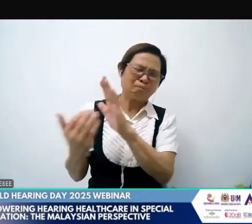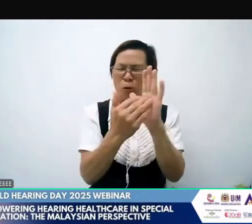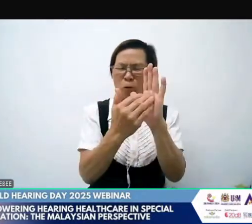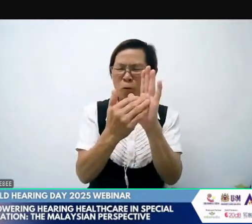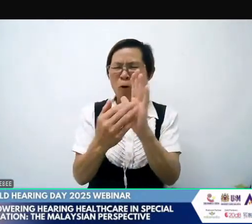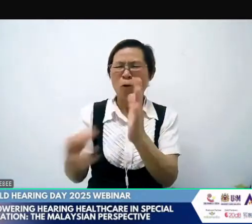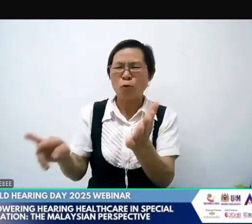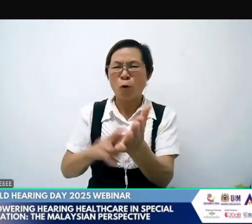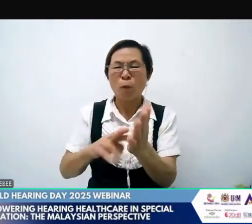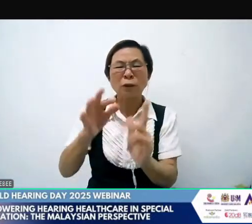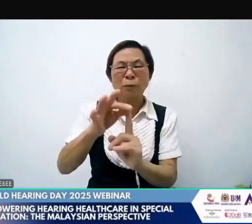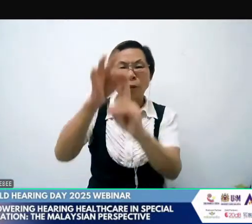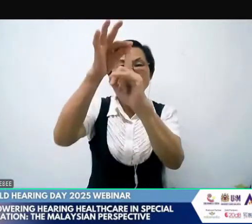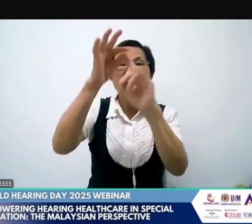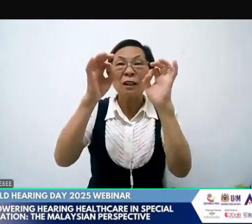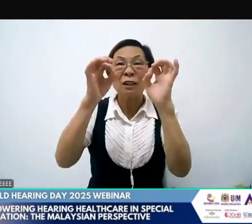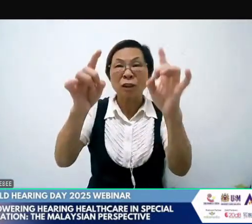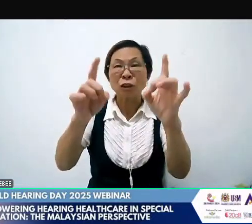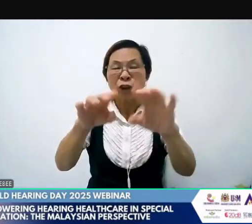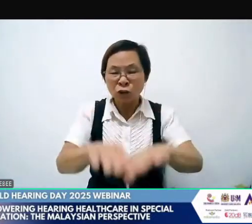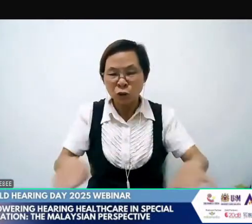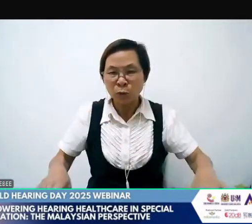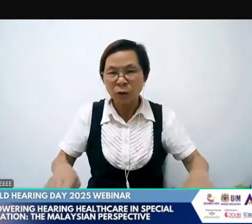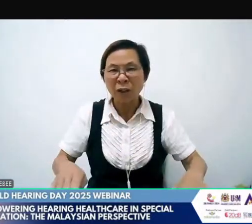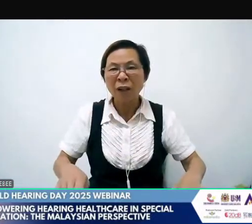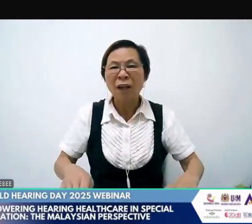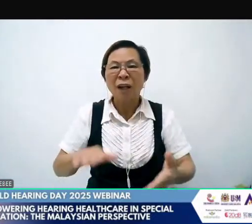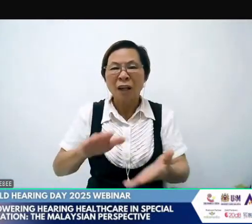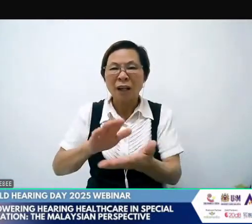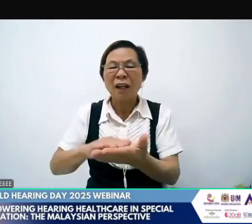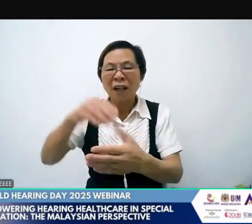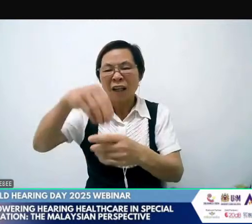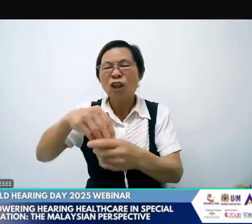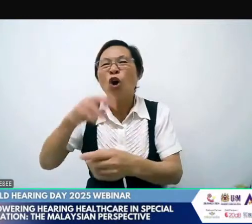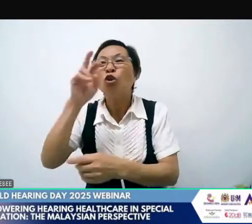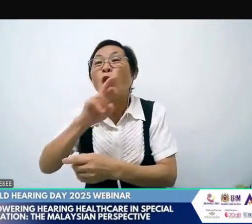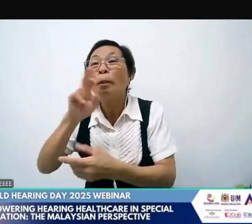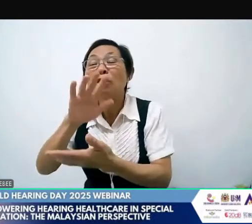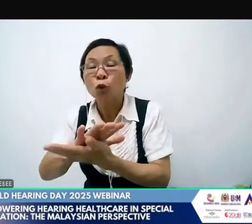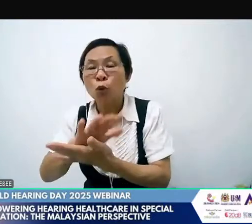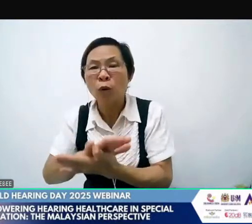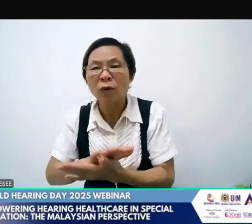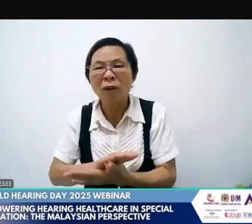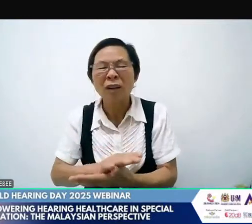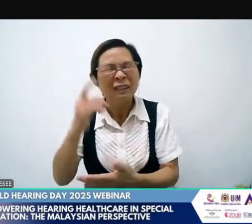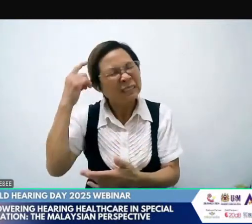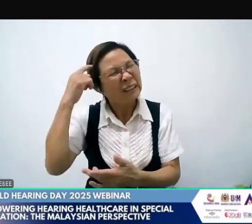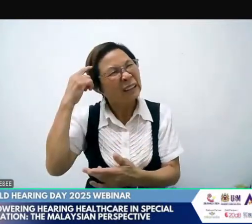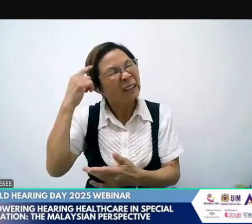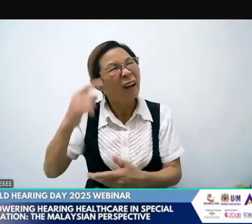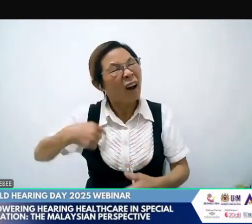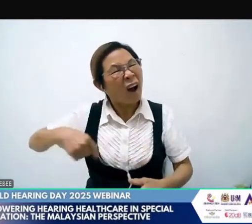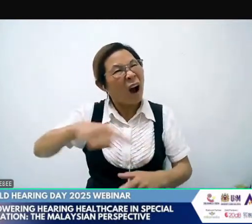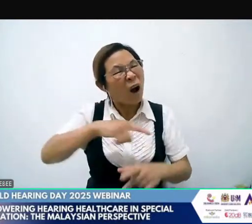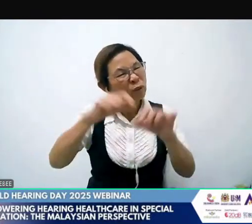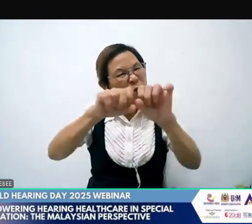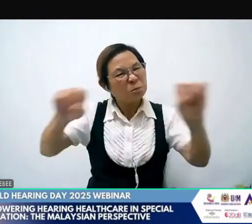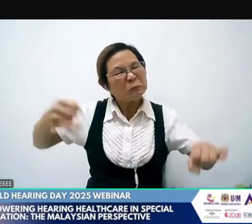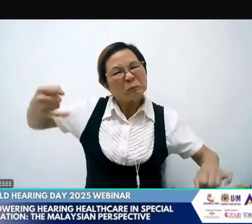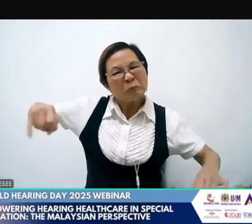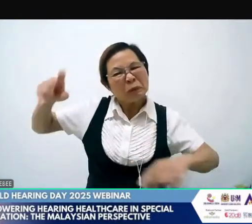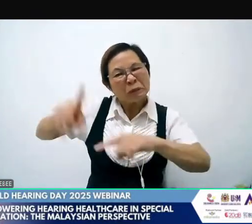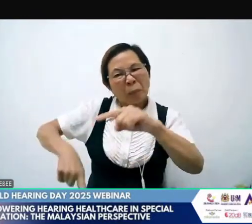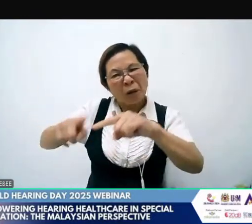their special education needs children in formal schools, indirectly thinking that our system was incapable